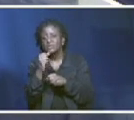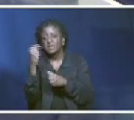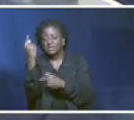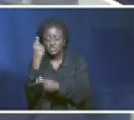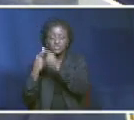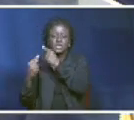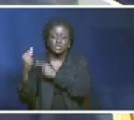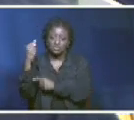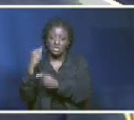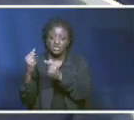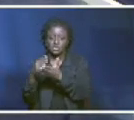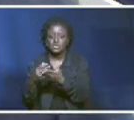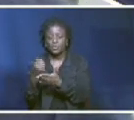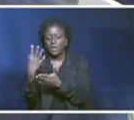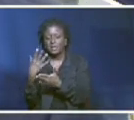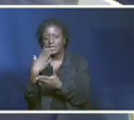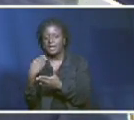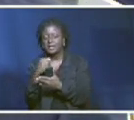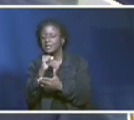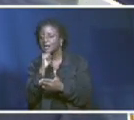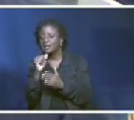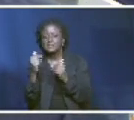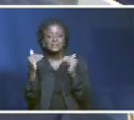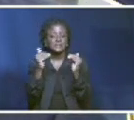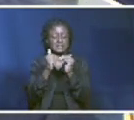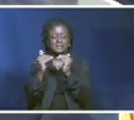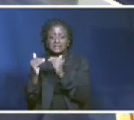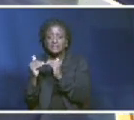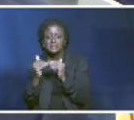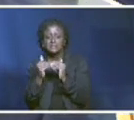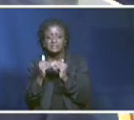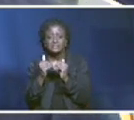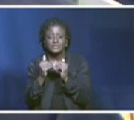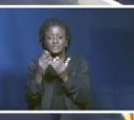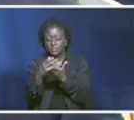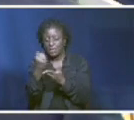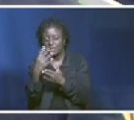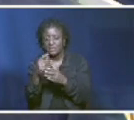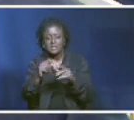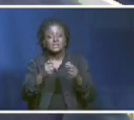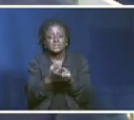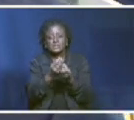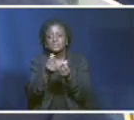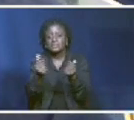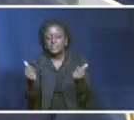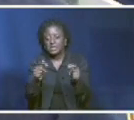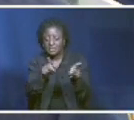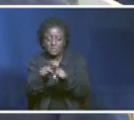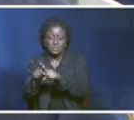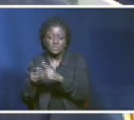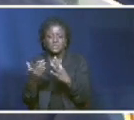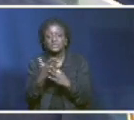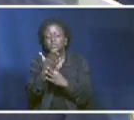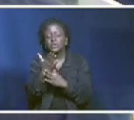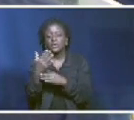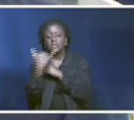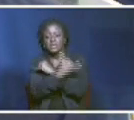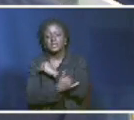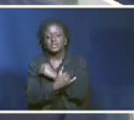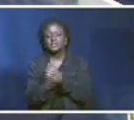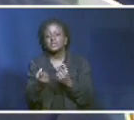that the disproportion of wealth is probably assimilated throughout the country. I think a lot of young Bahamians, for most part,